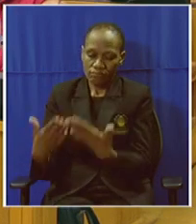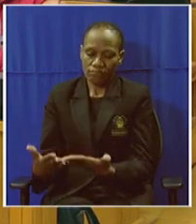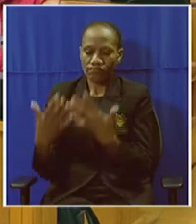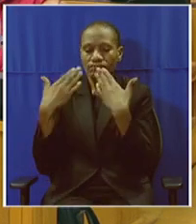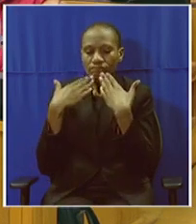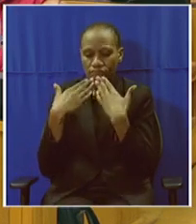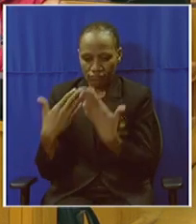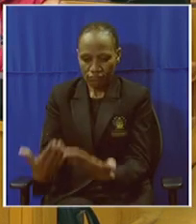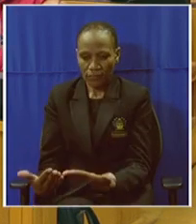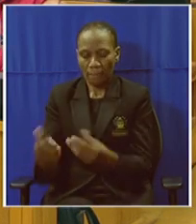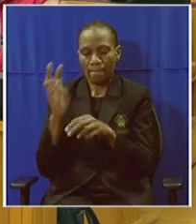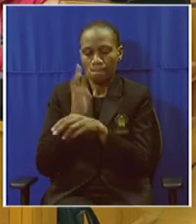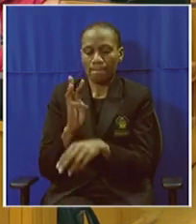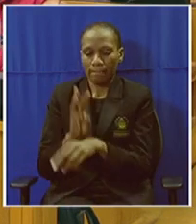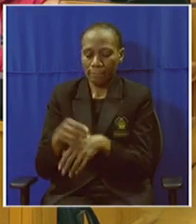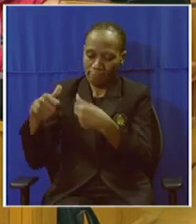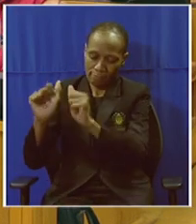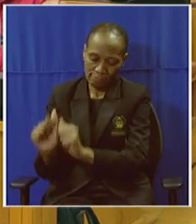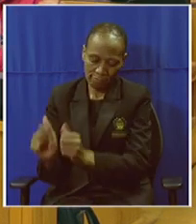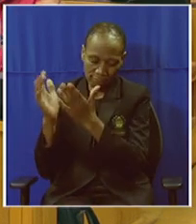Thank you, Madam Chair.